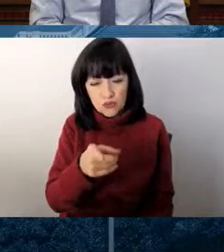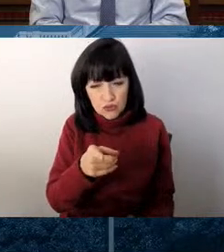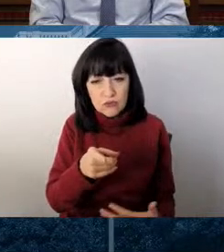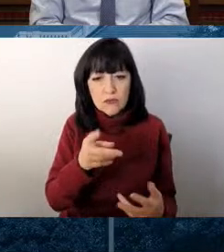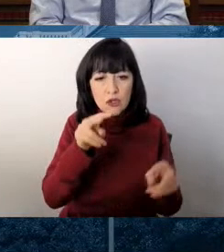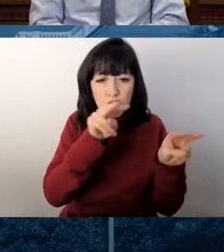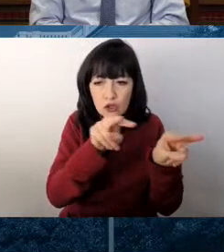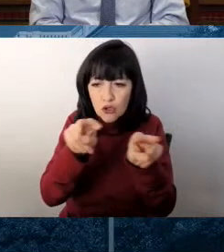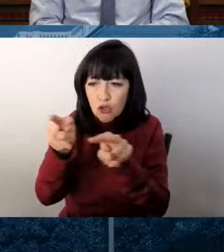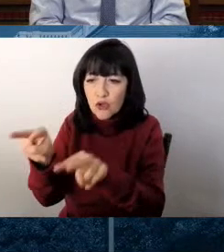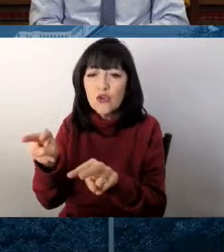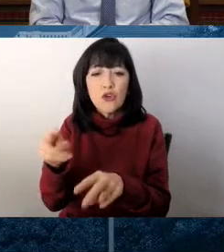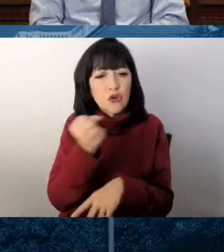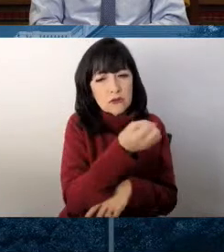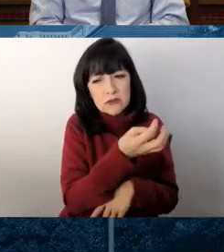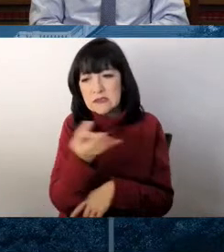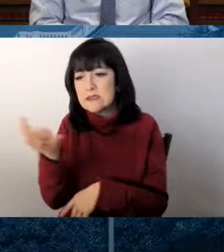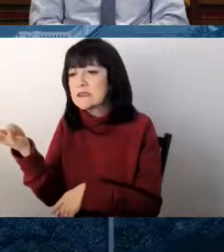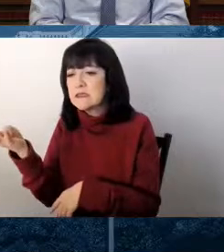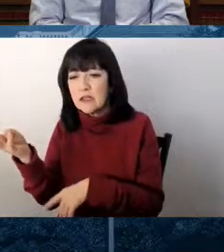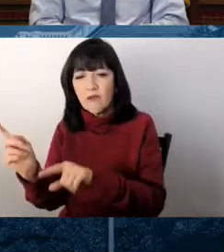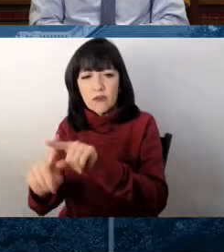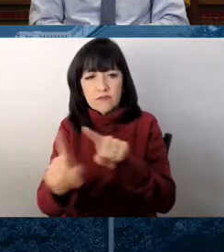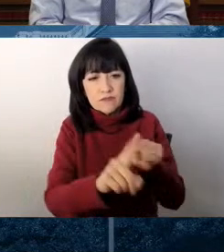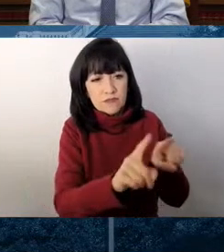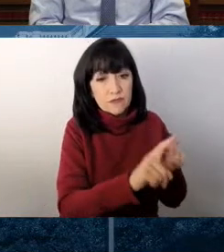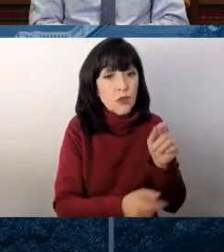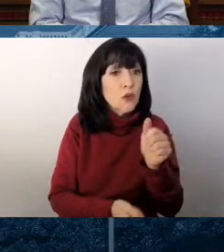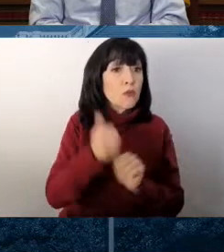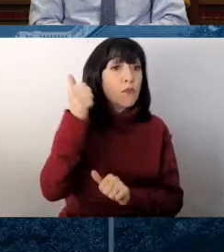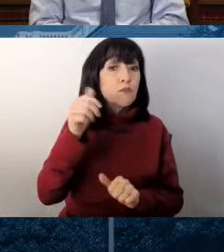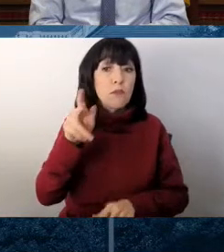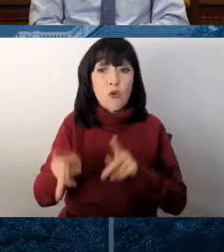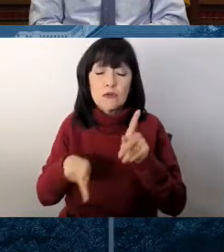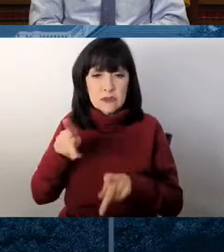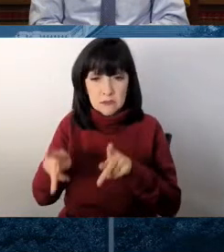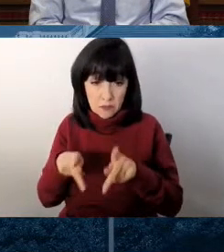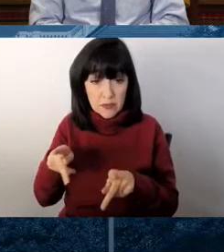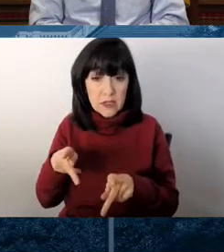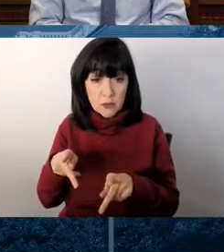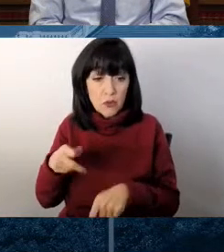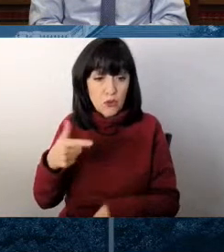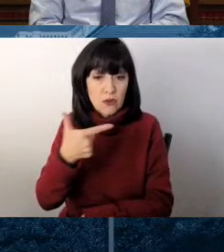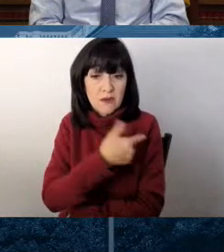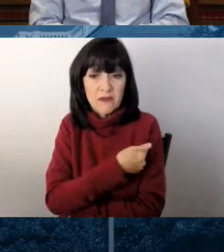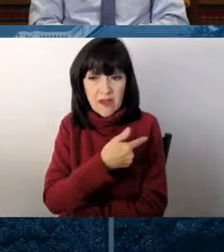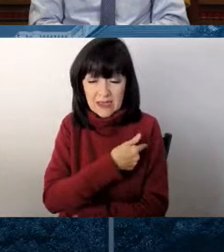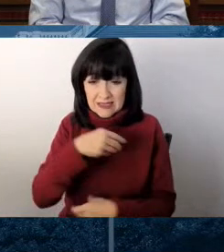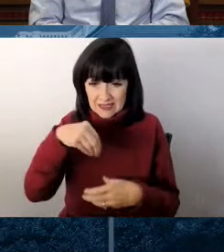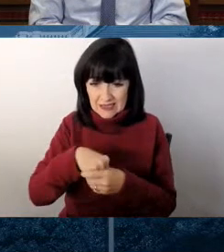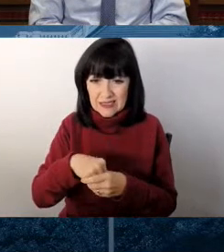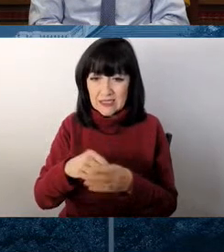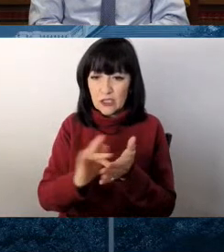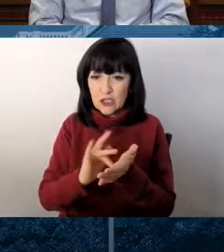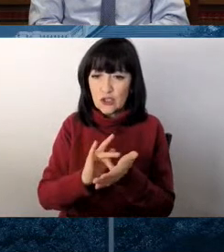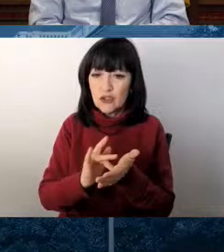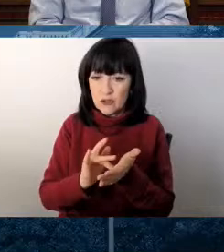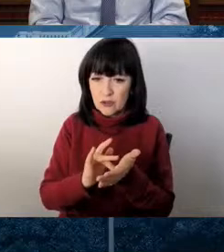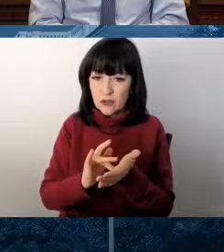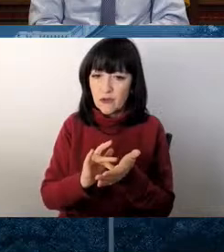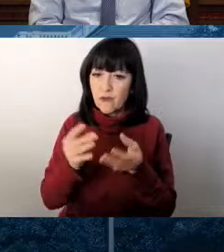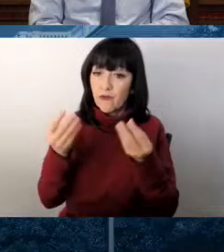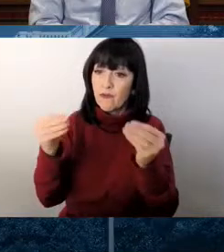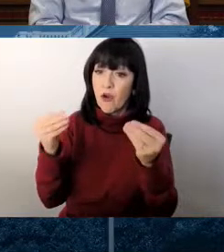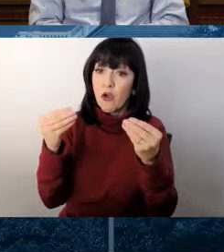to get vaccinated. Most people are getting vaccinated in the pharmacies and have been now for a couple months.